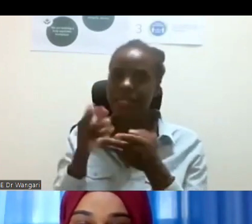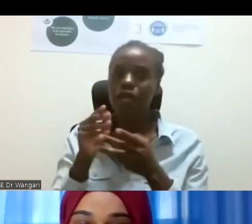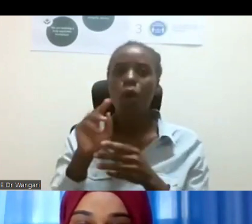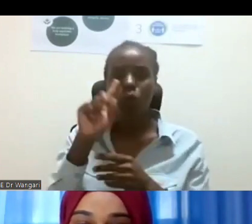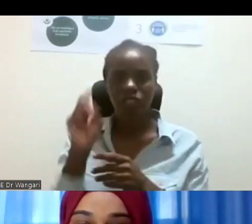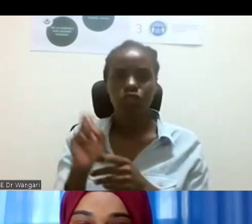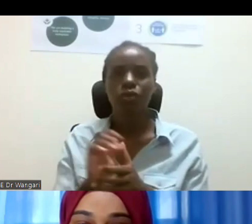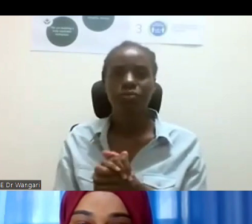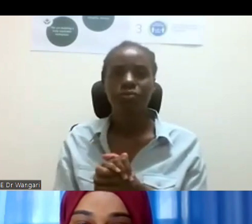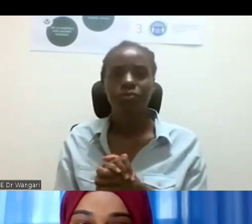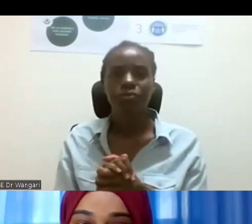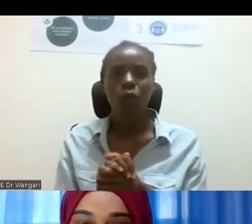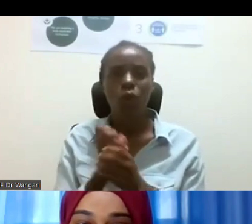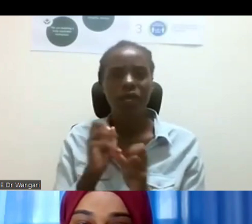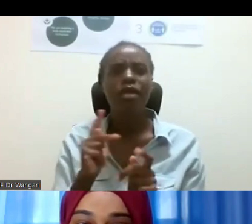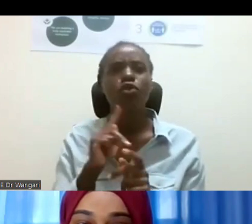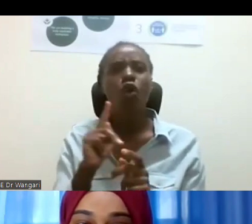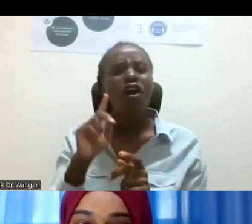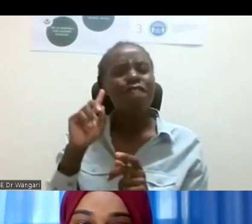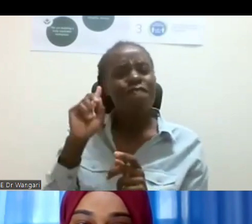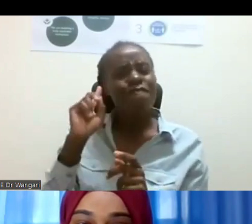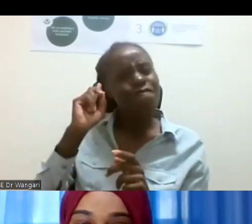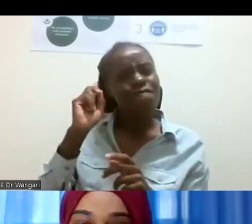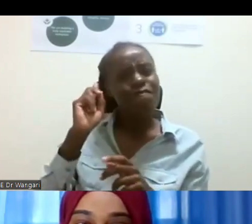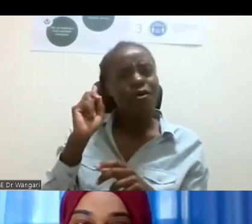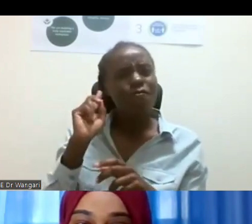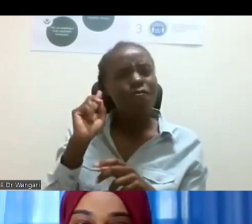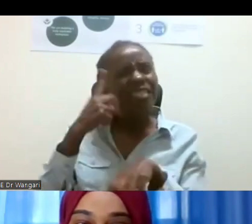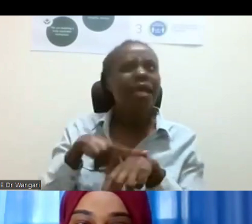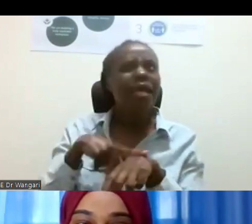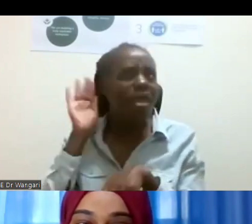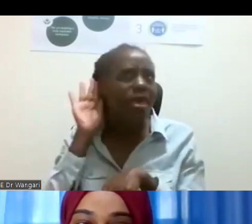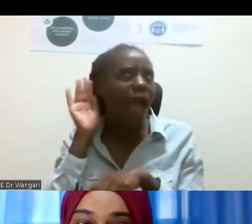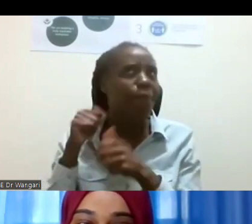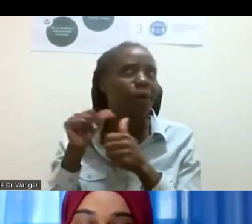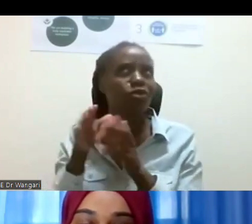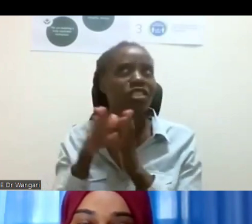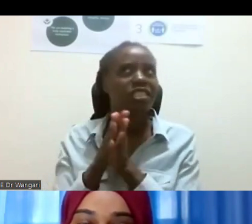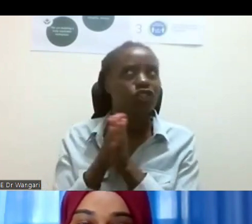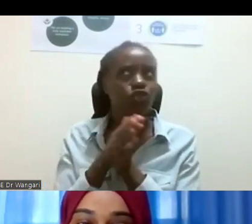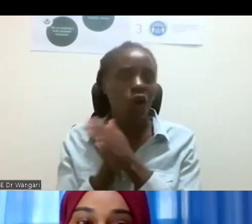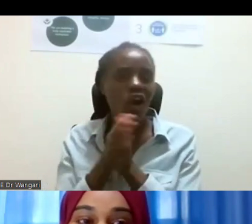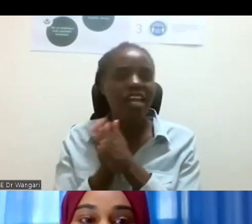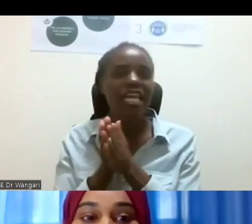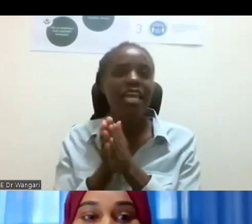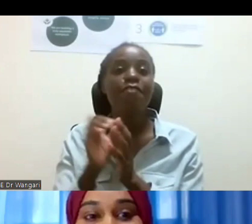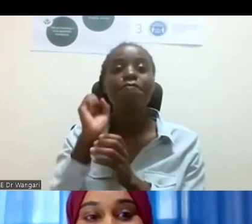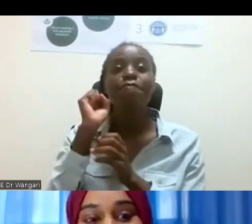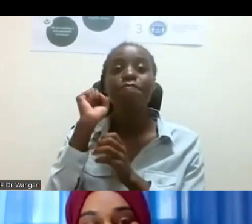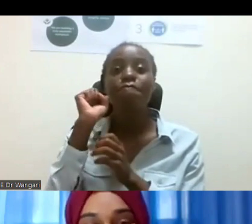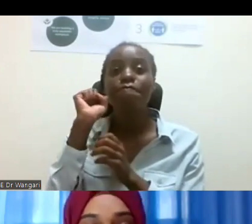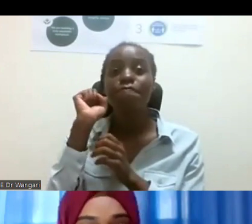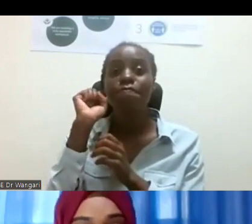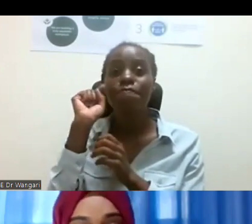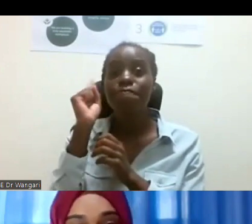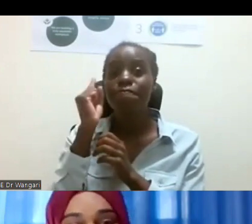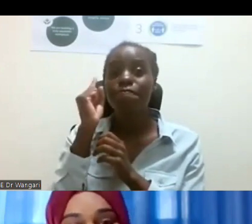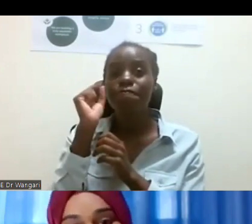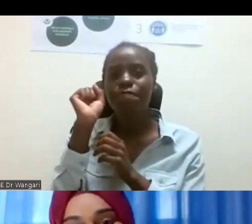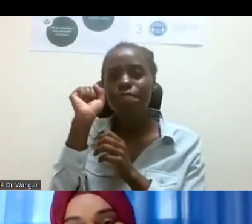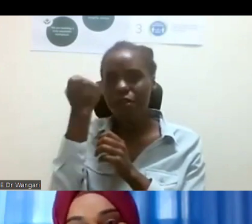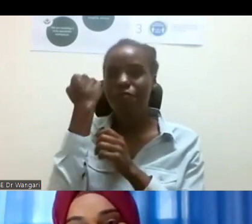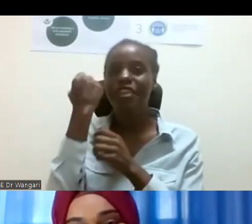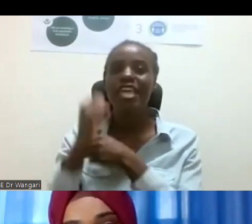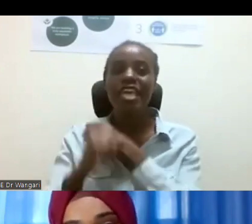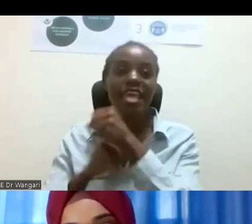about ACAF. I was just a fifth-year medical student with very little, and I'm embarrassed